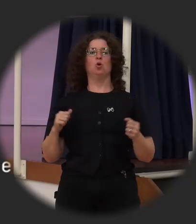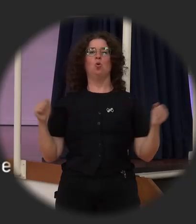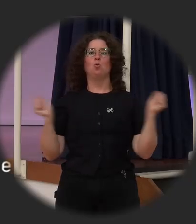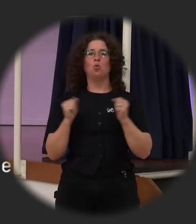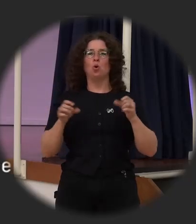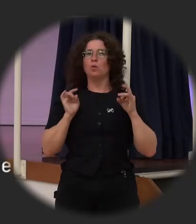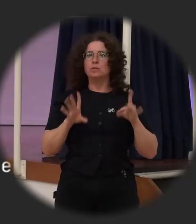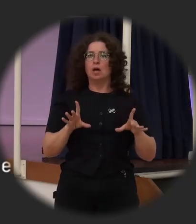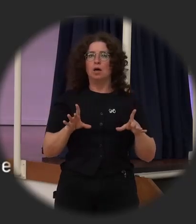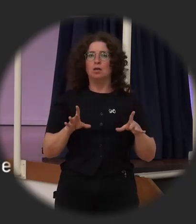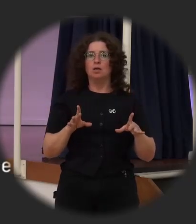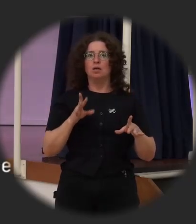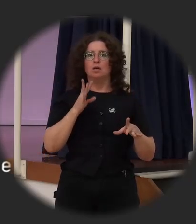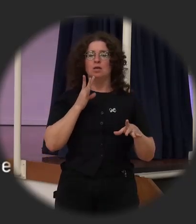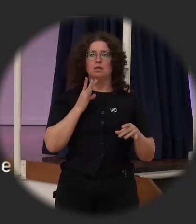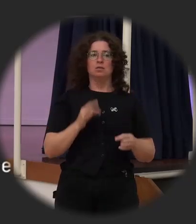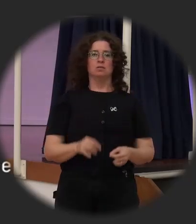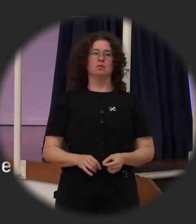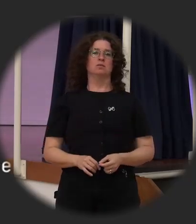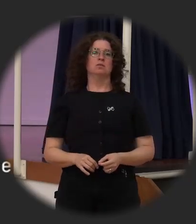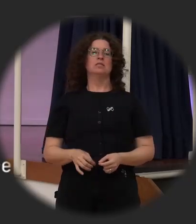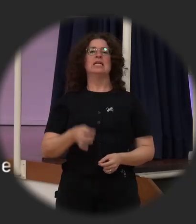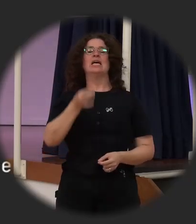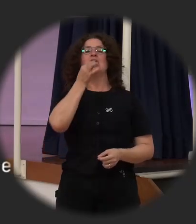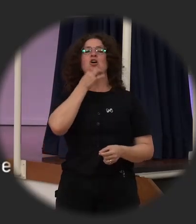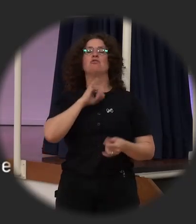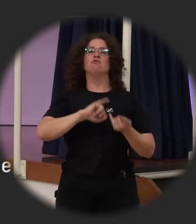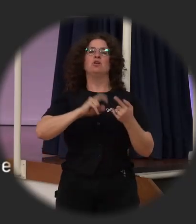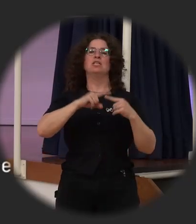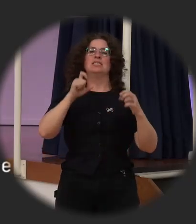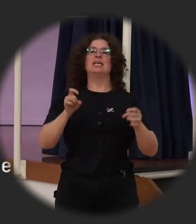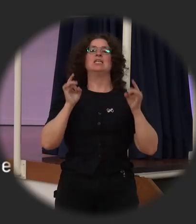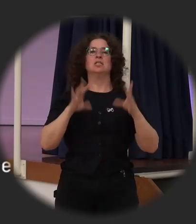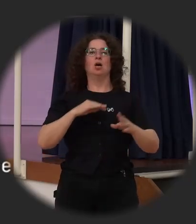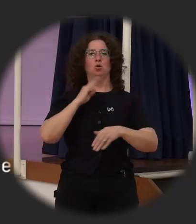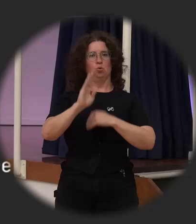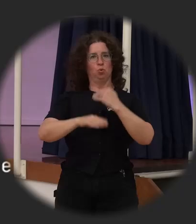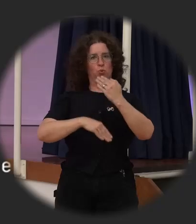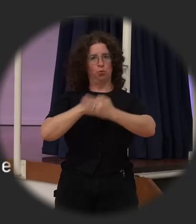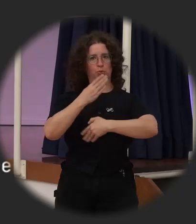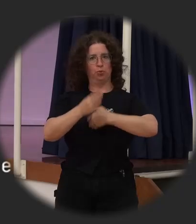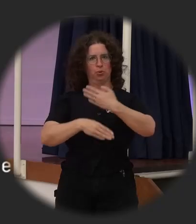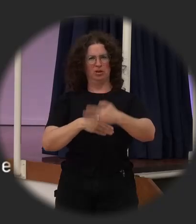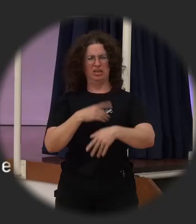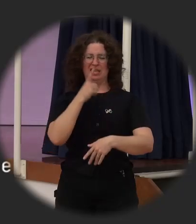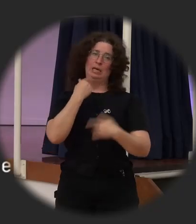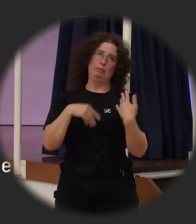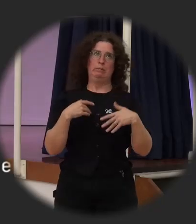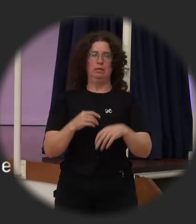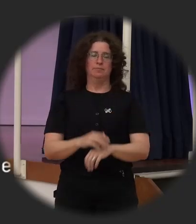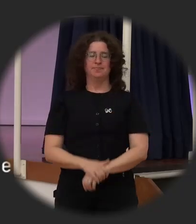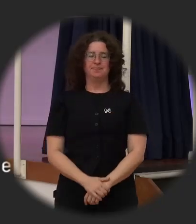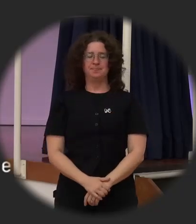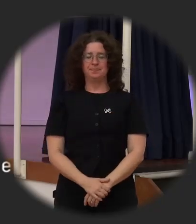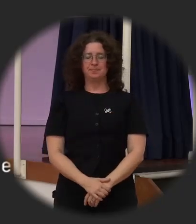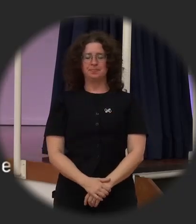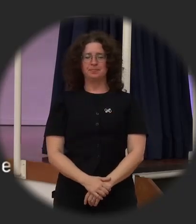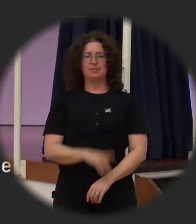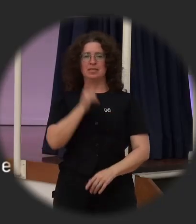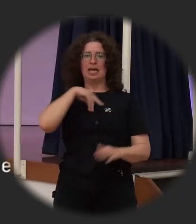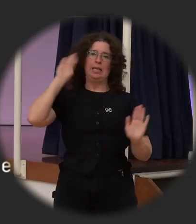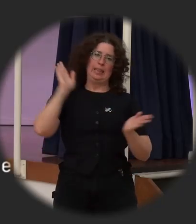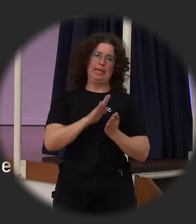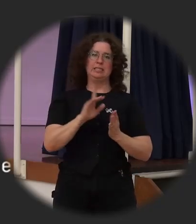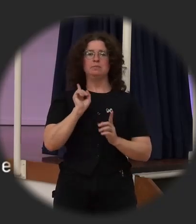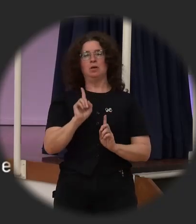bit, then it will take a few seconds to start running, which can be a pain. There's things that you can do to mitigate this,